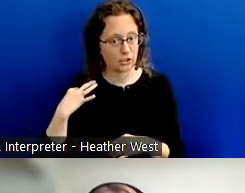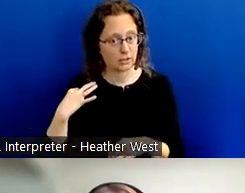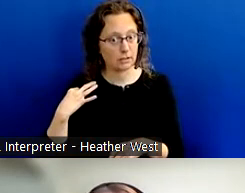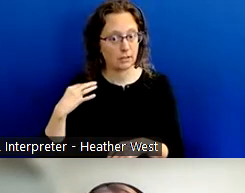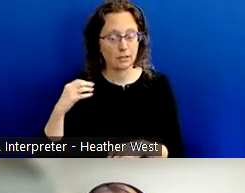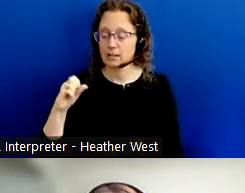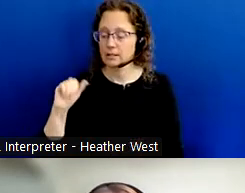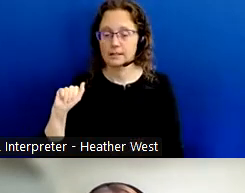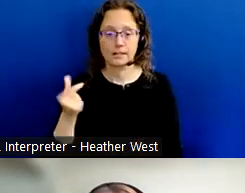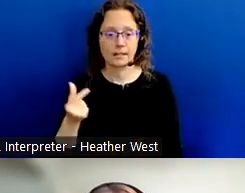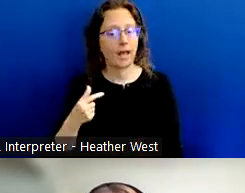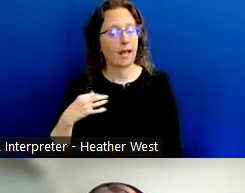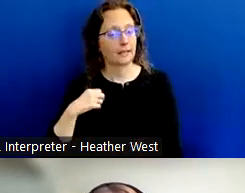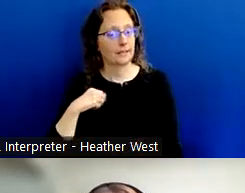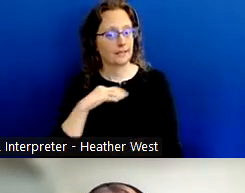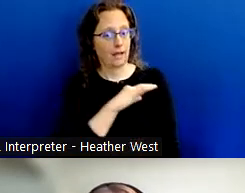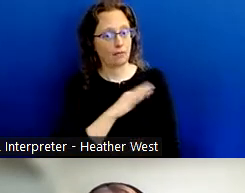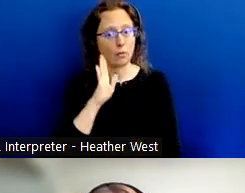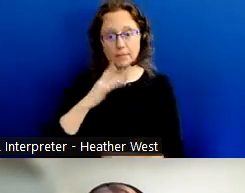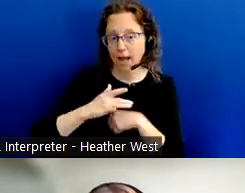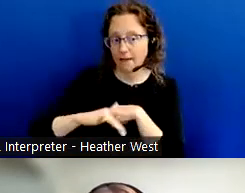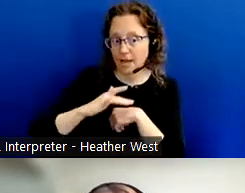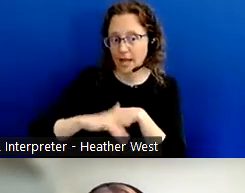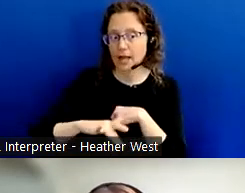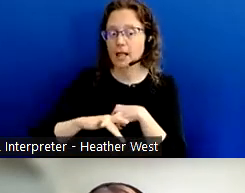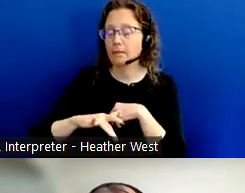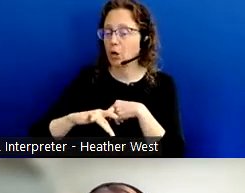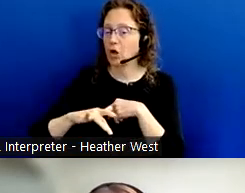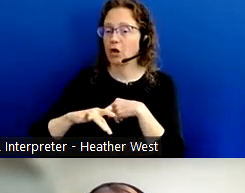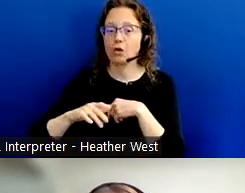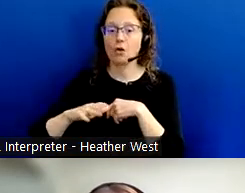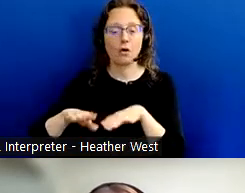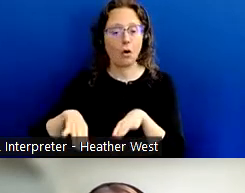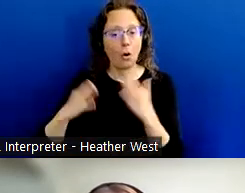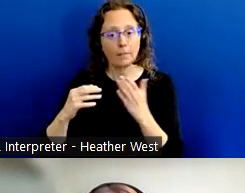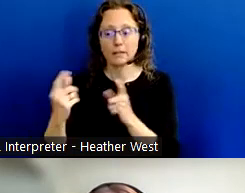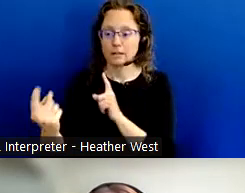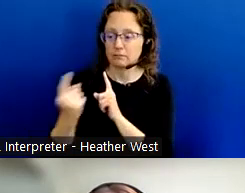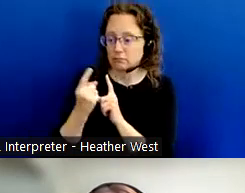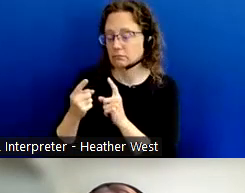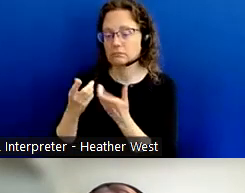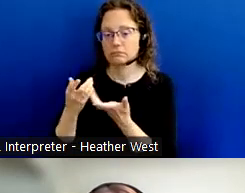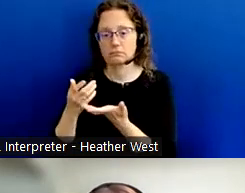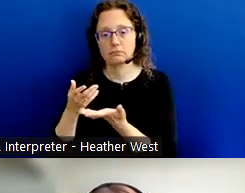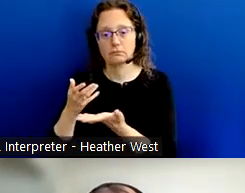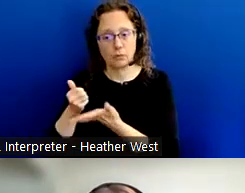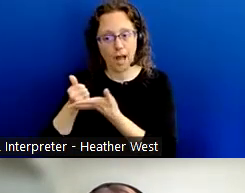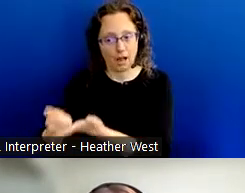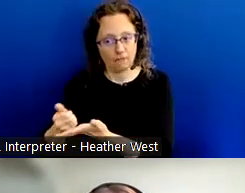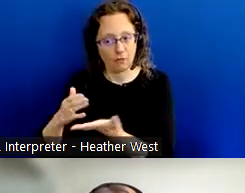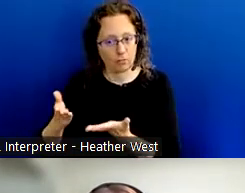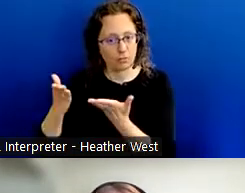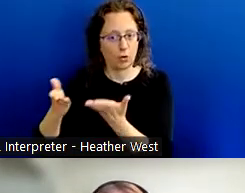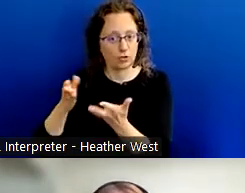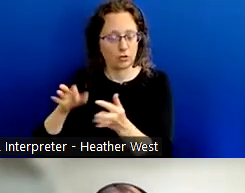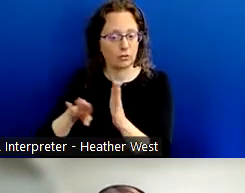hours and hold webinars to assist with proposal development. Finally, proposals will be evaluated